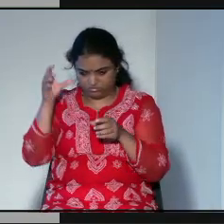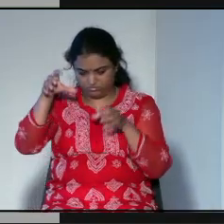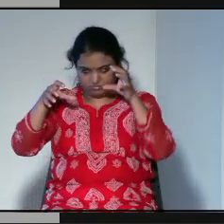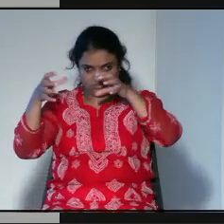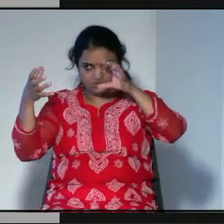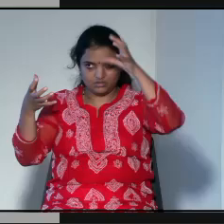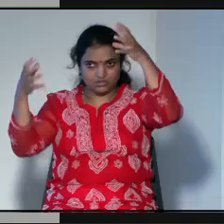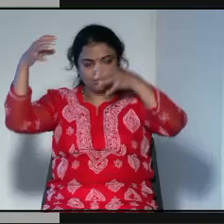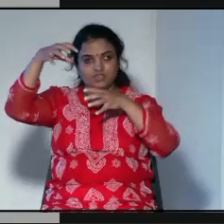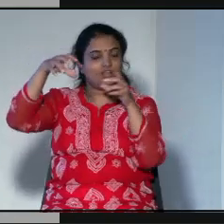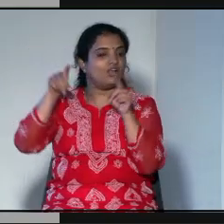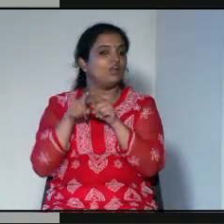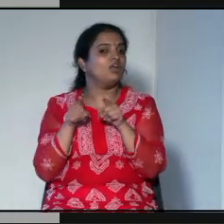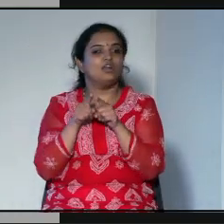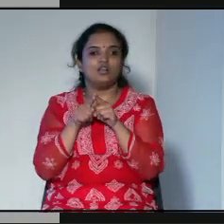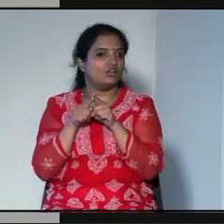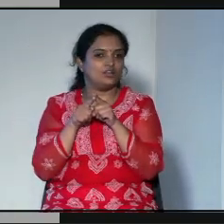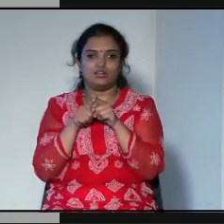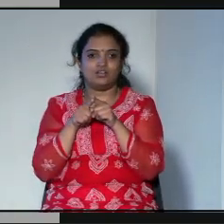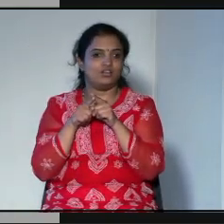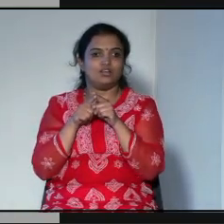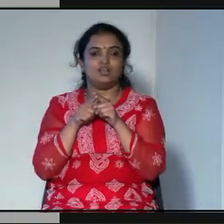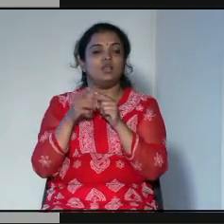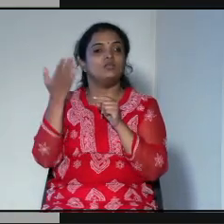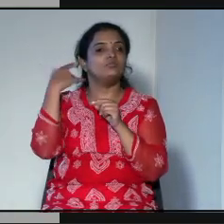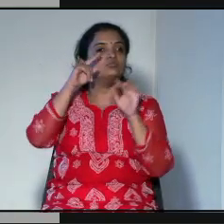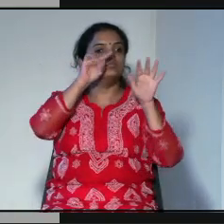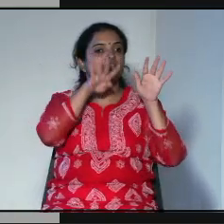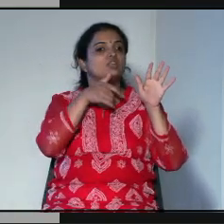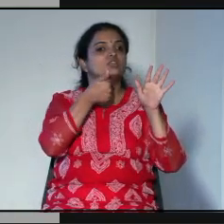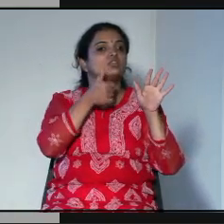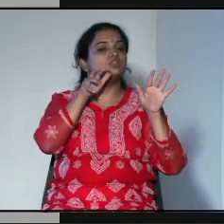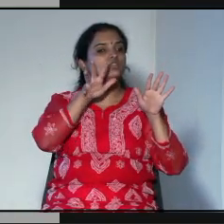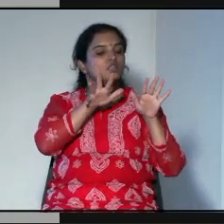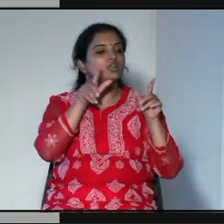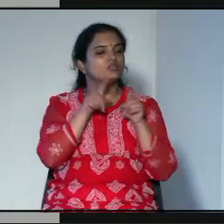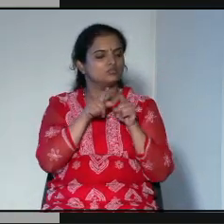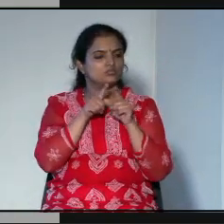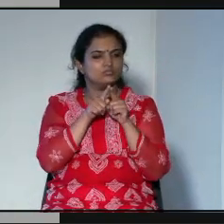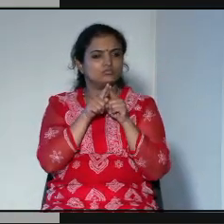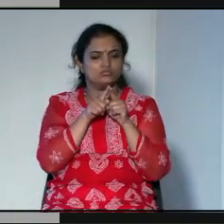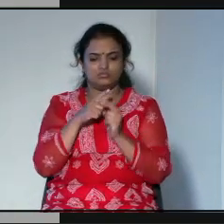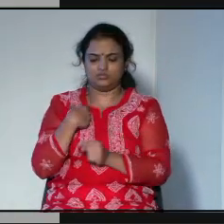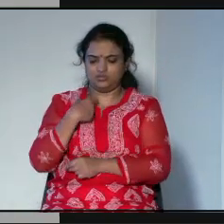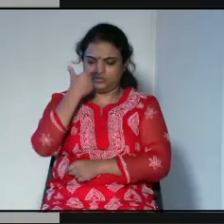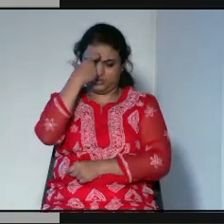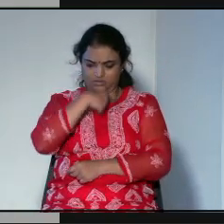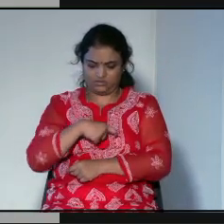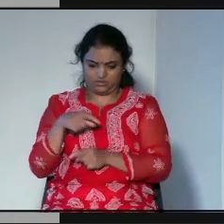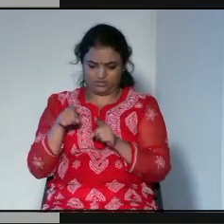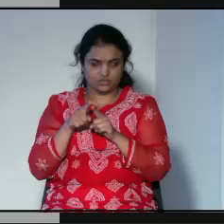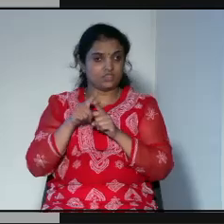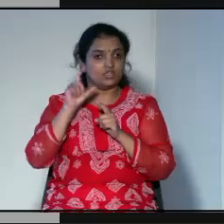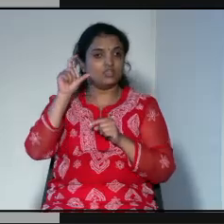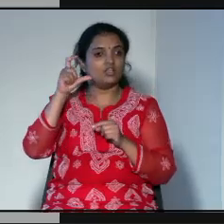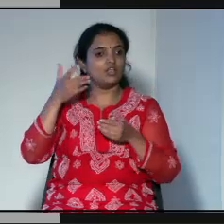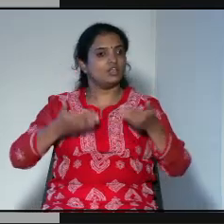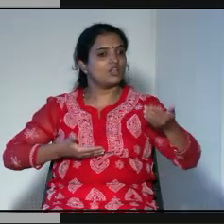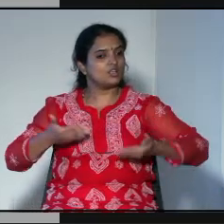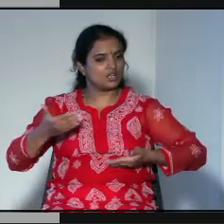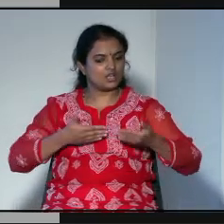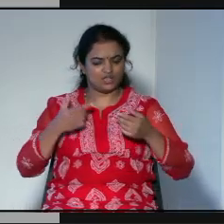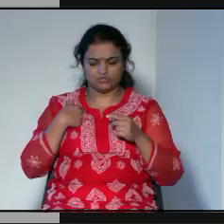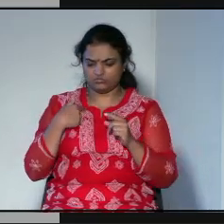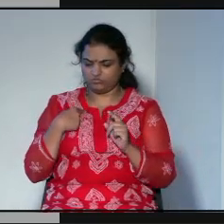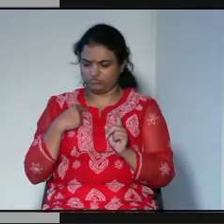casting. Begun in 1969, as a pacifist statement in a Calcutta engulfed with the